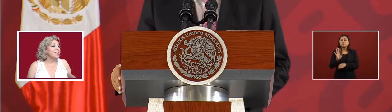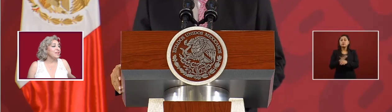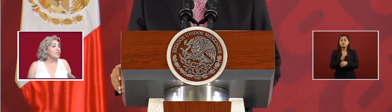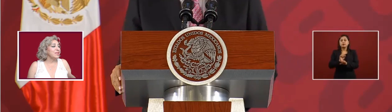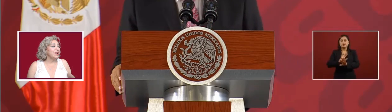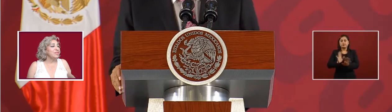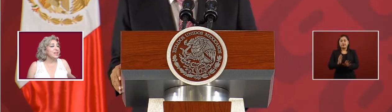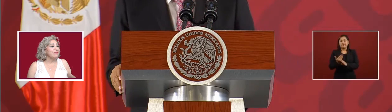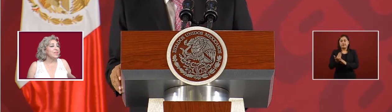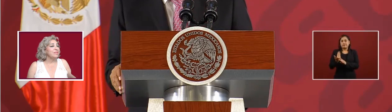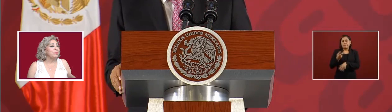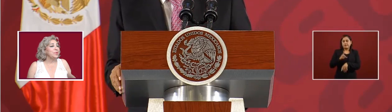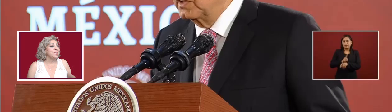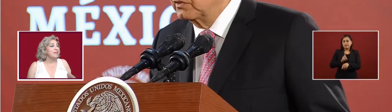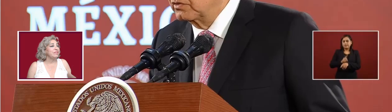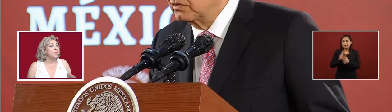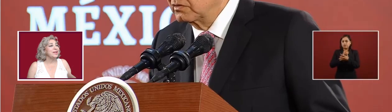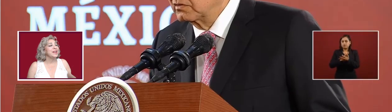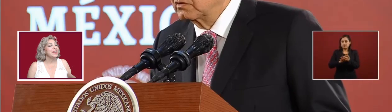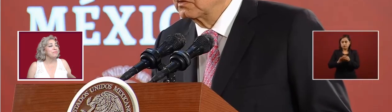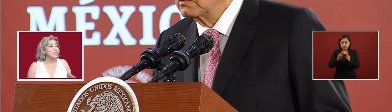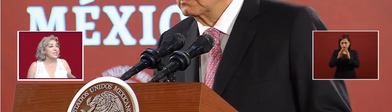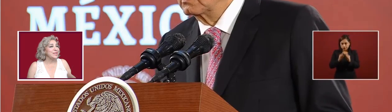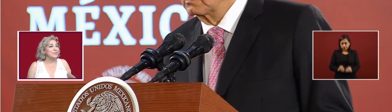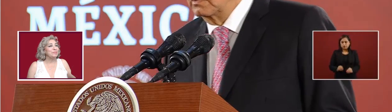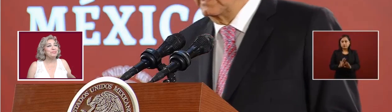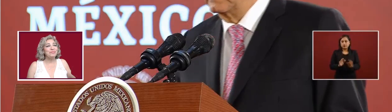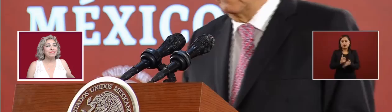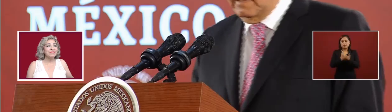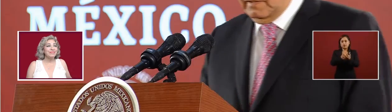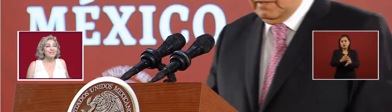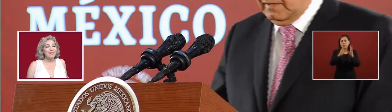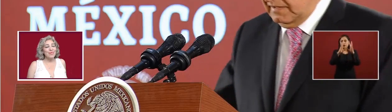and they were already put off about 90%,